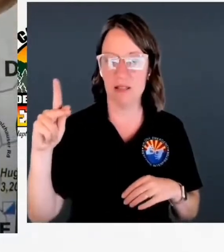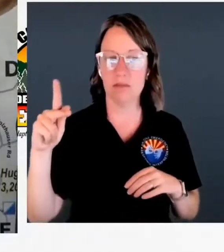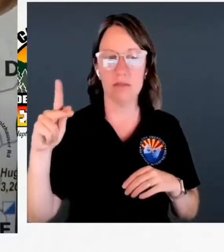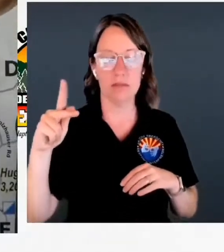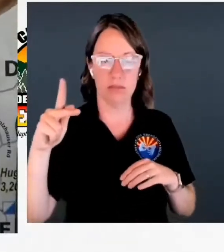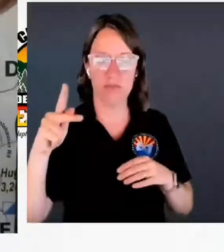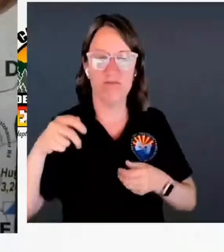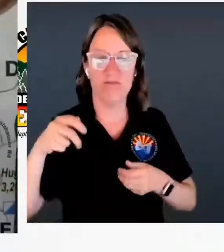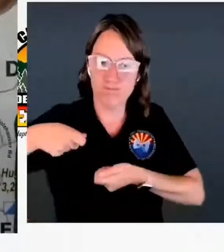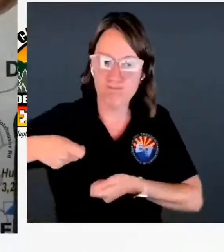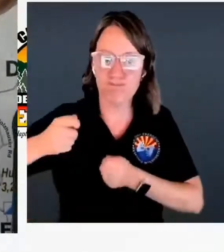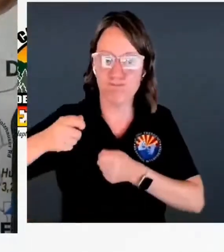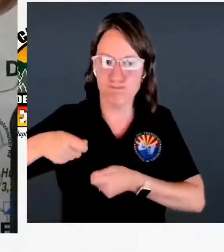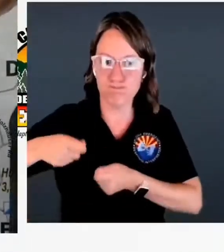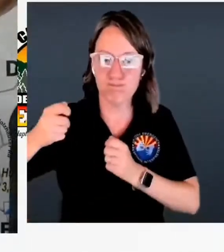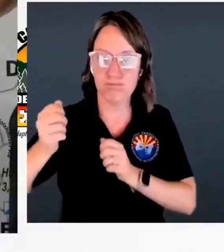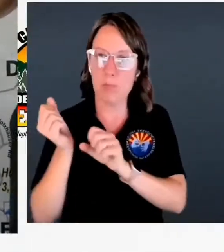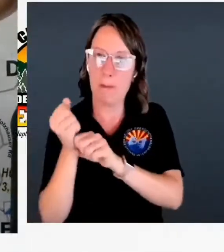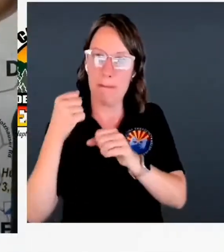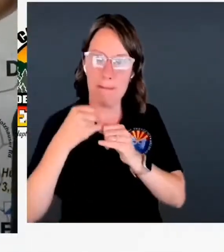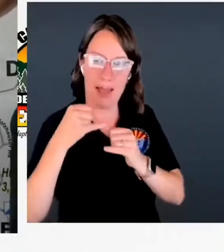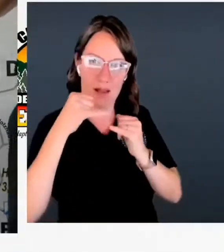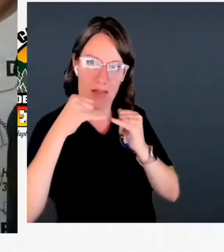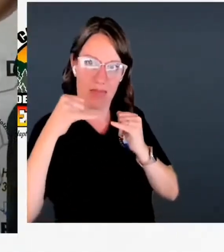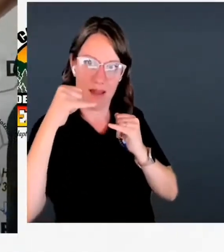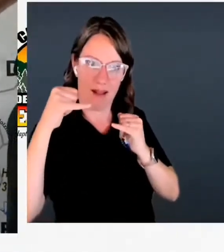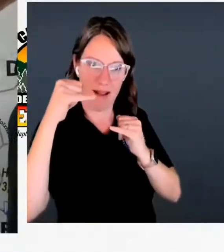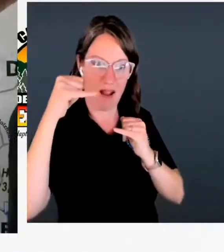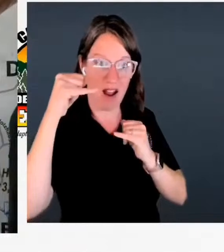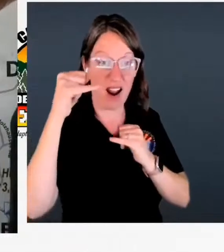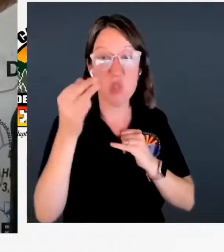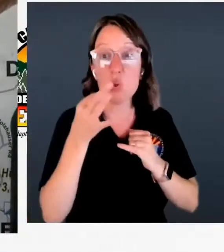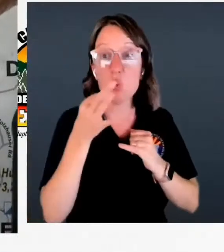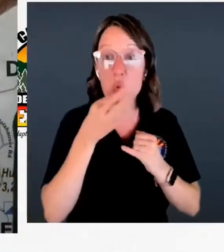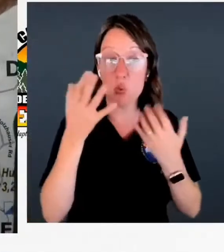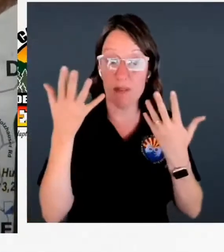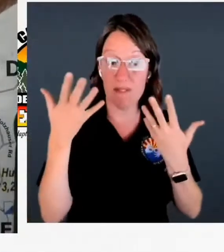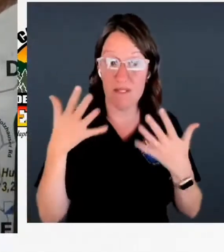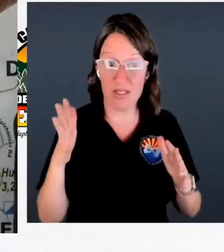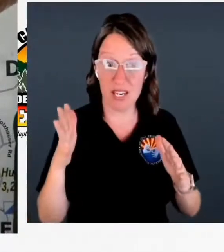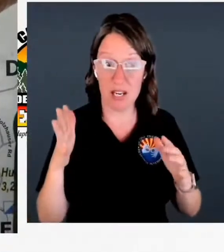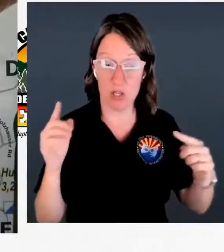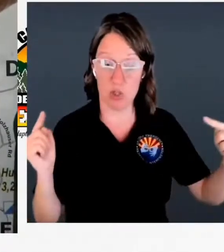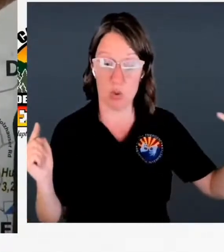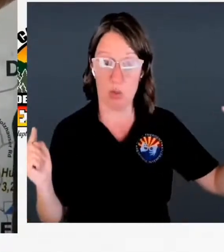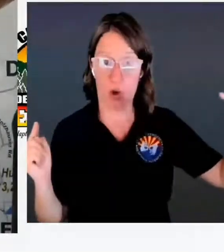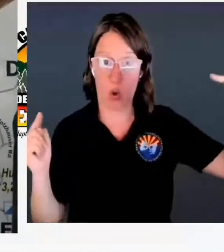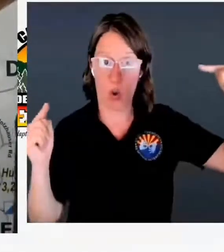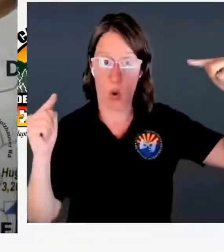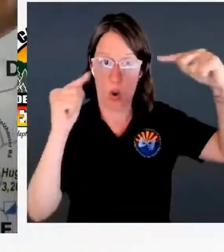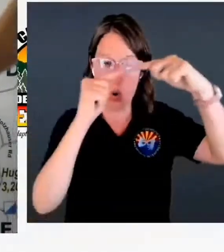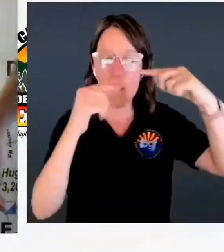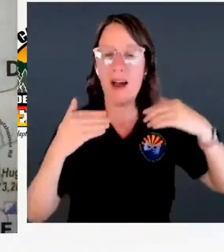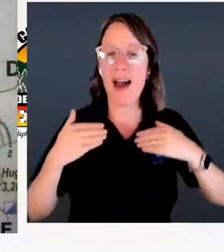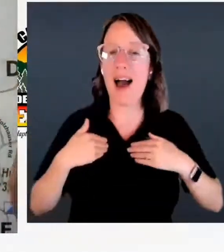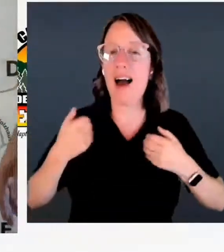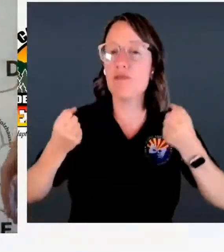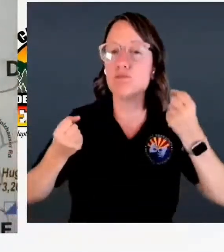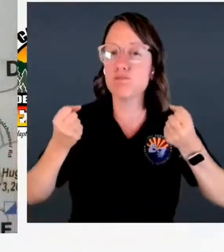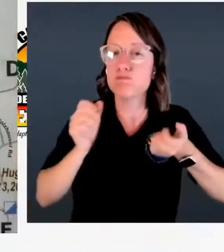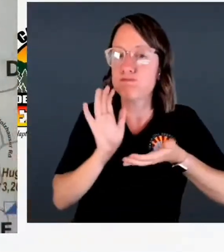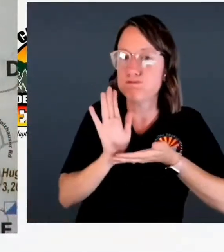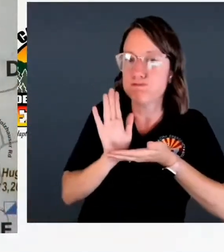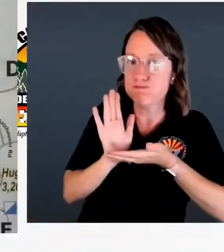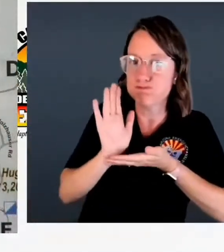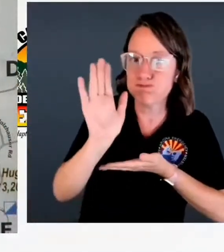line construction up out of Kidder Creek, and that is almost complete, going back up to tie in to the dozer line at the top of that ridge there between Kidder